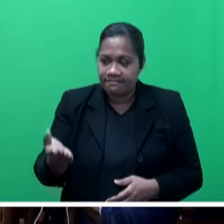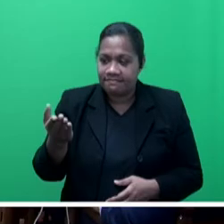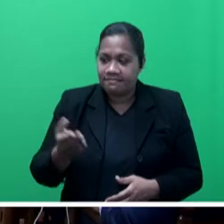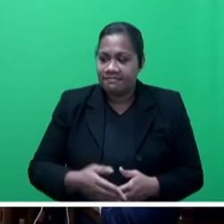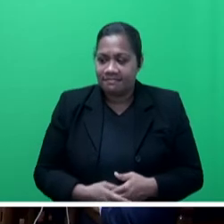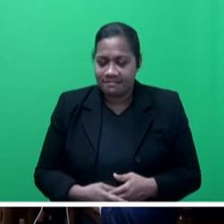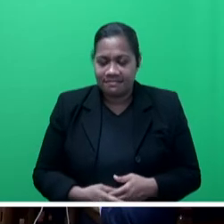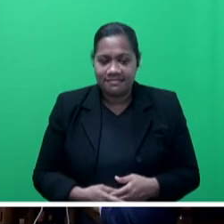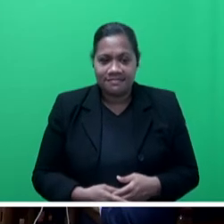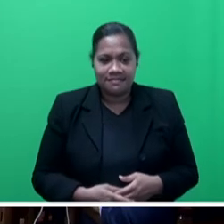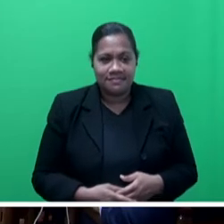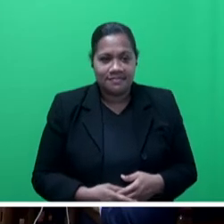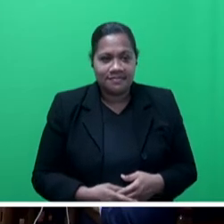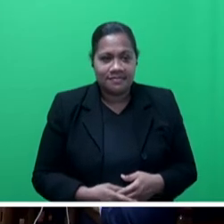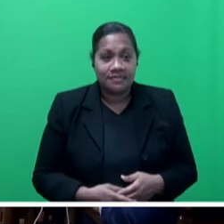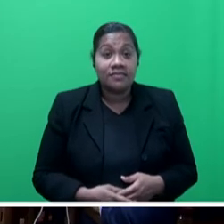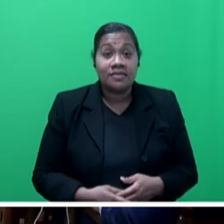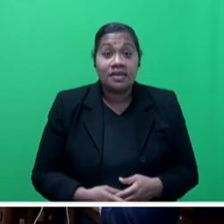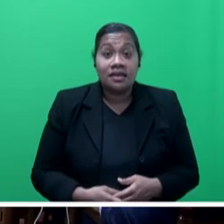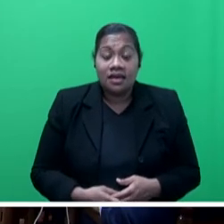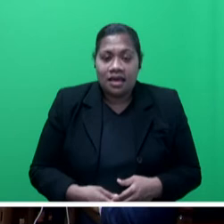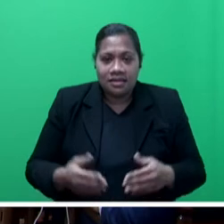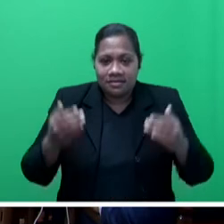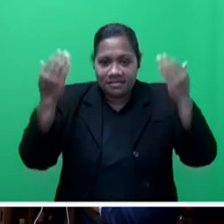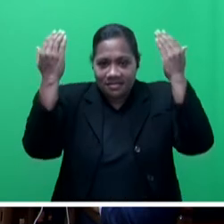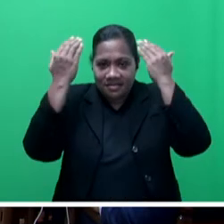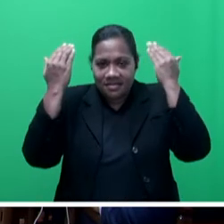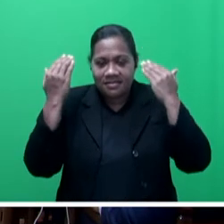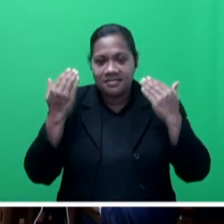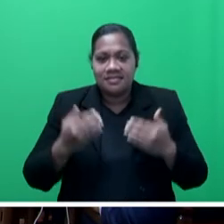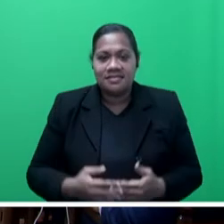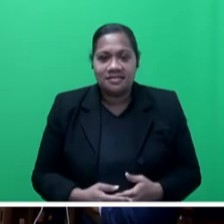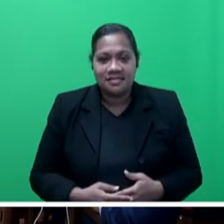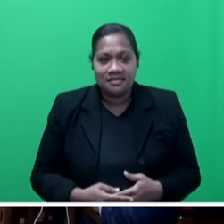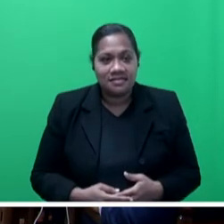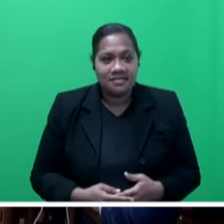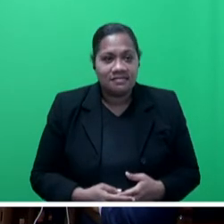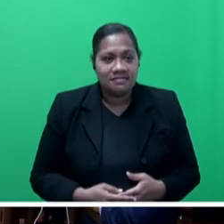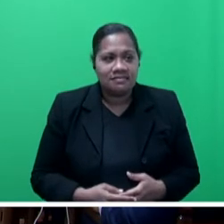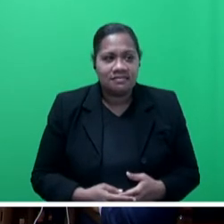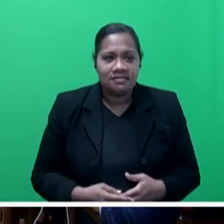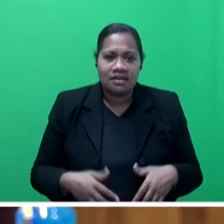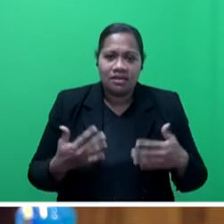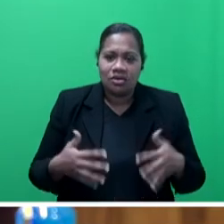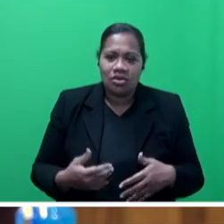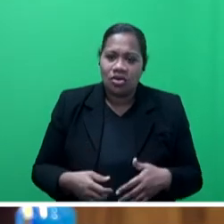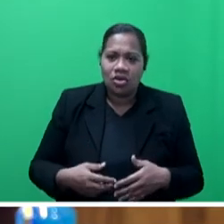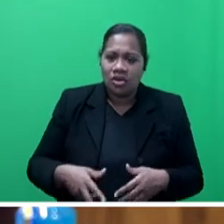Sir. Mr. Speaker, sir, I'm kind of baffled that they don't listen to our responses and saying that four